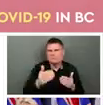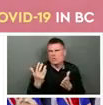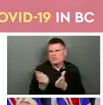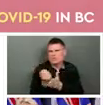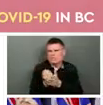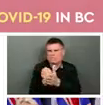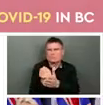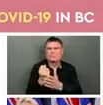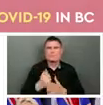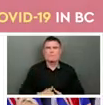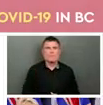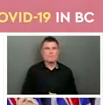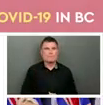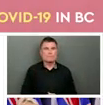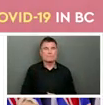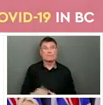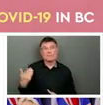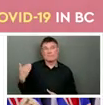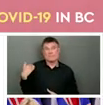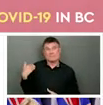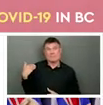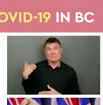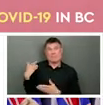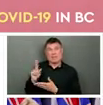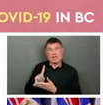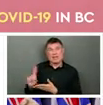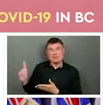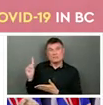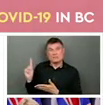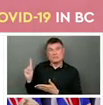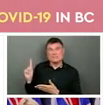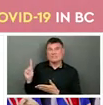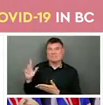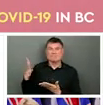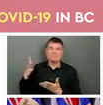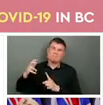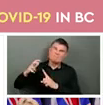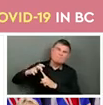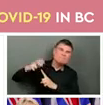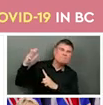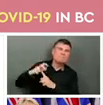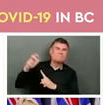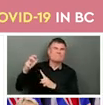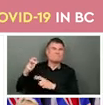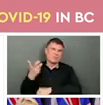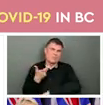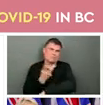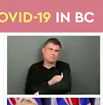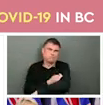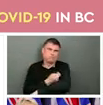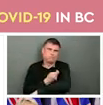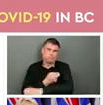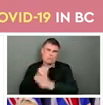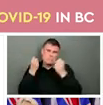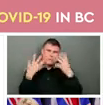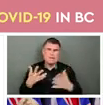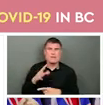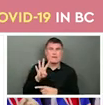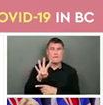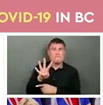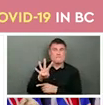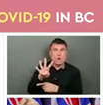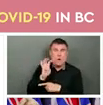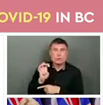Last week was it was our highest week yet, where we delivered over 427,000 doses